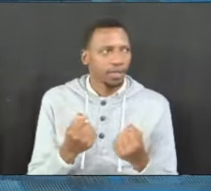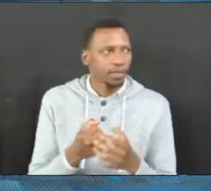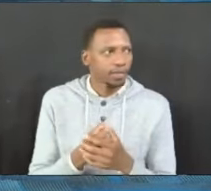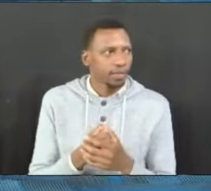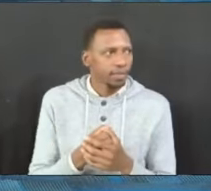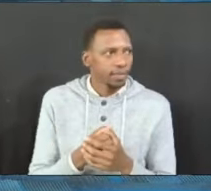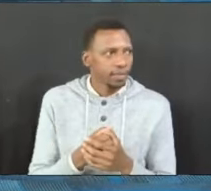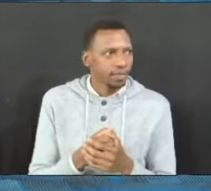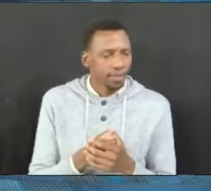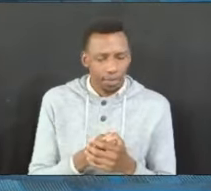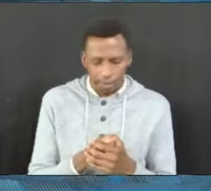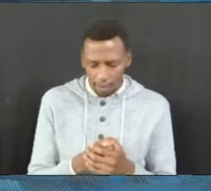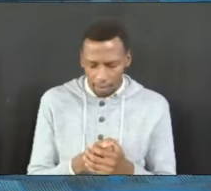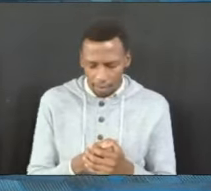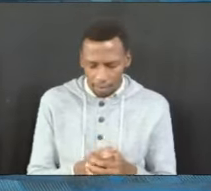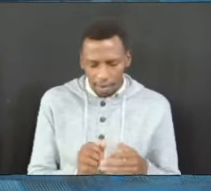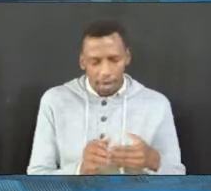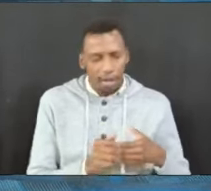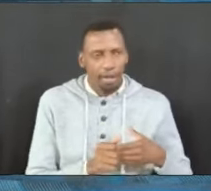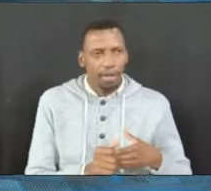that song together. Let's go together.